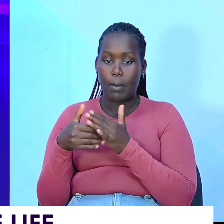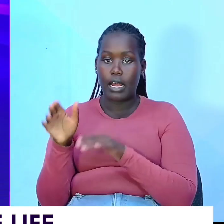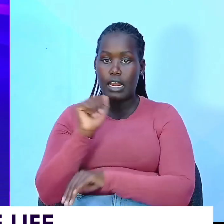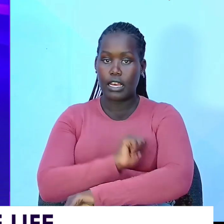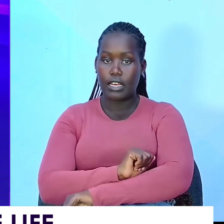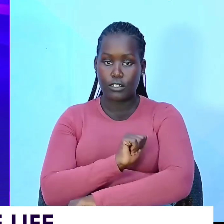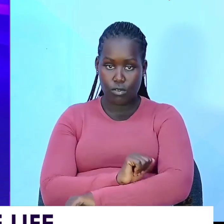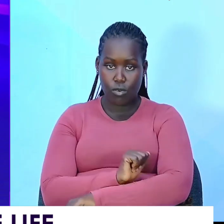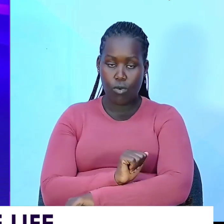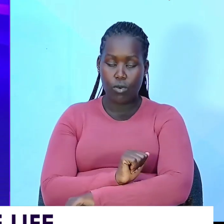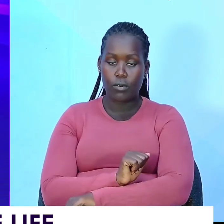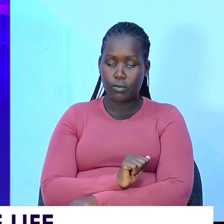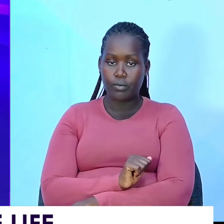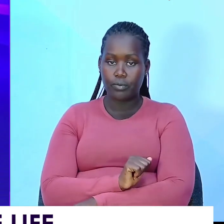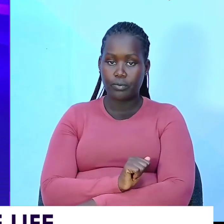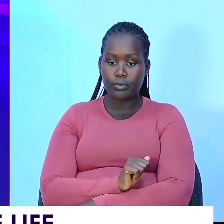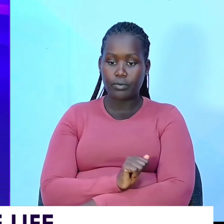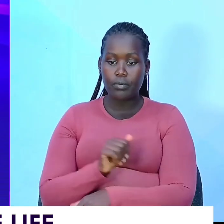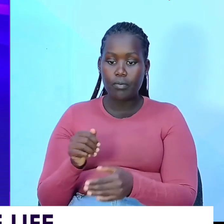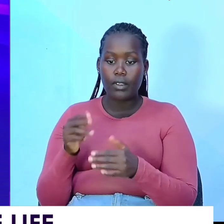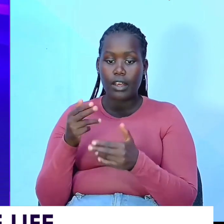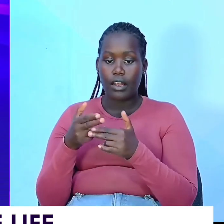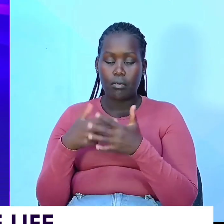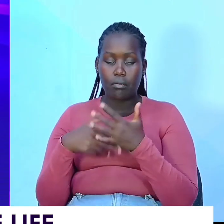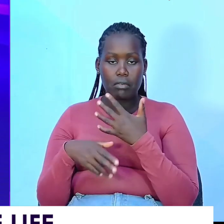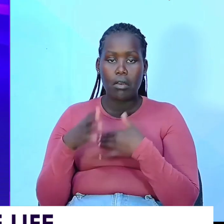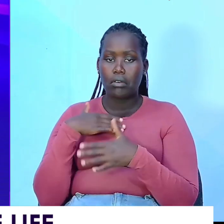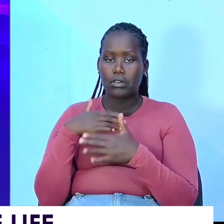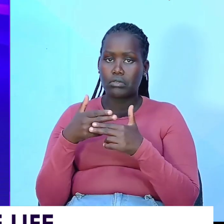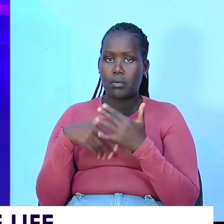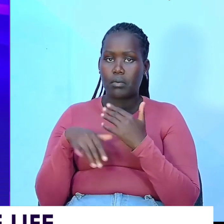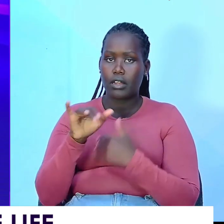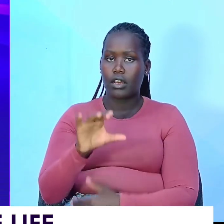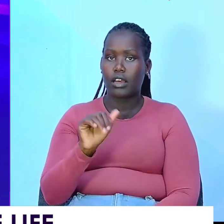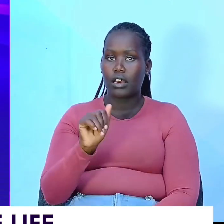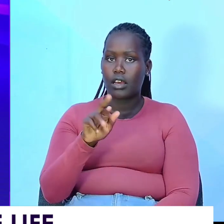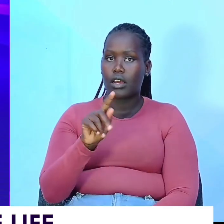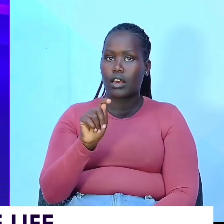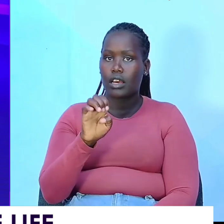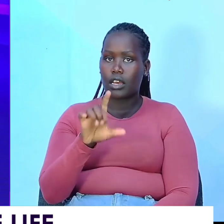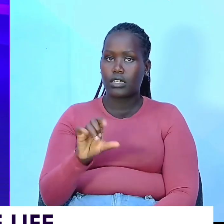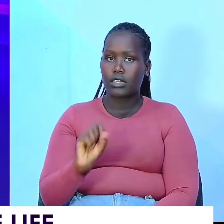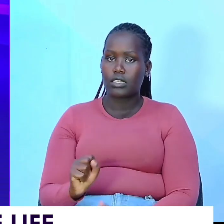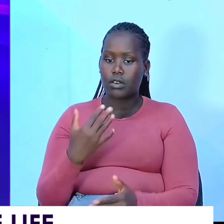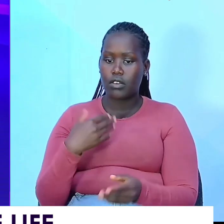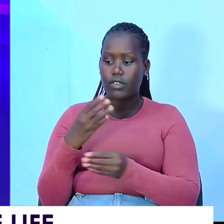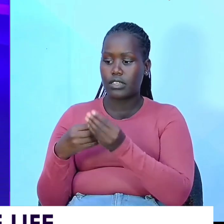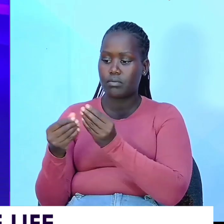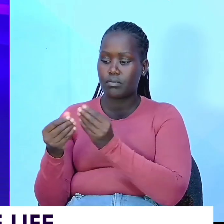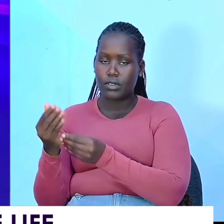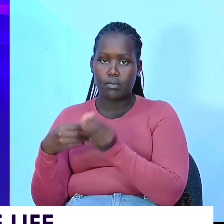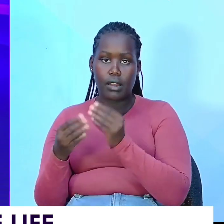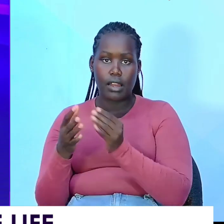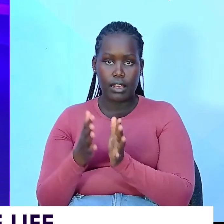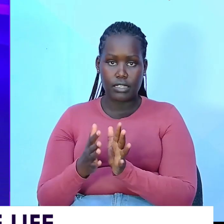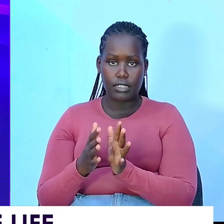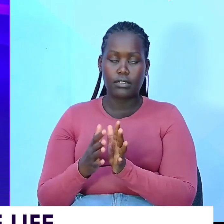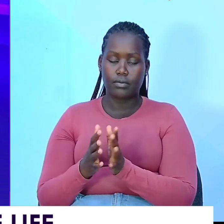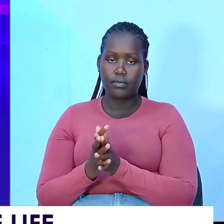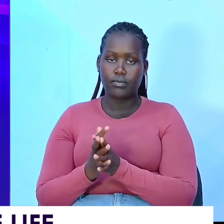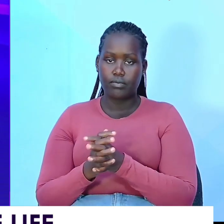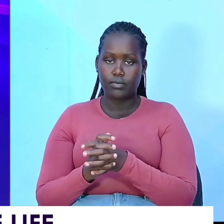and if I may call them that, there are suppliers that are on a daily basis. Bang? Yes. Okay.